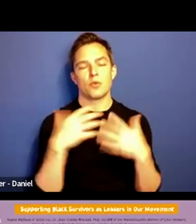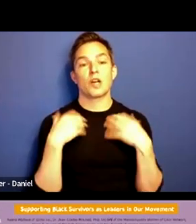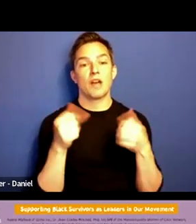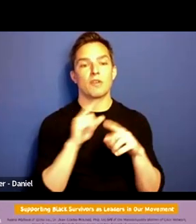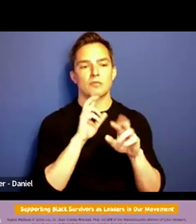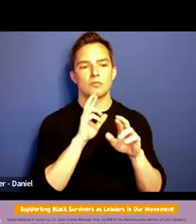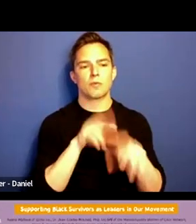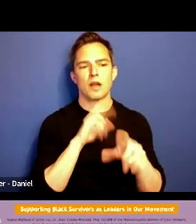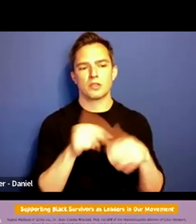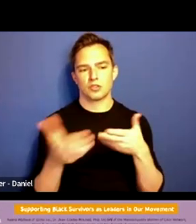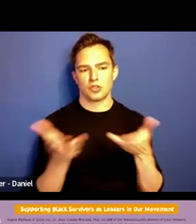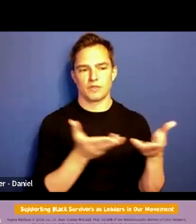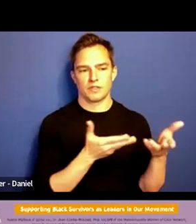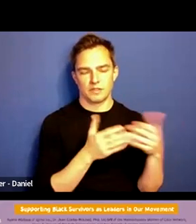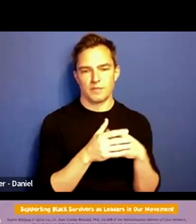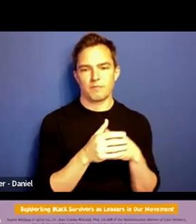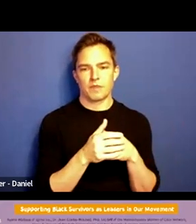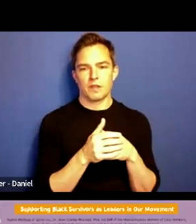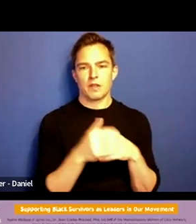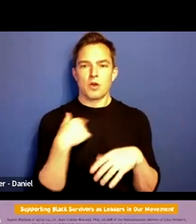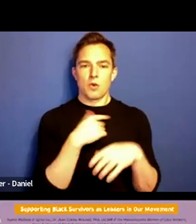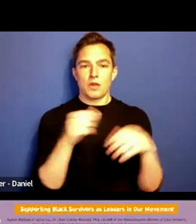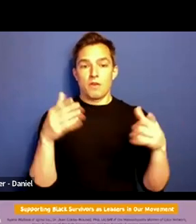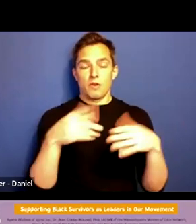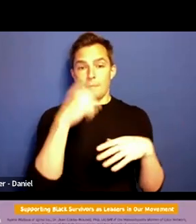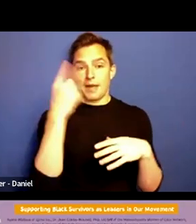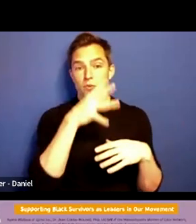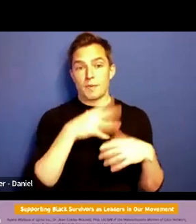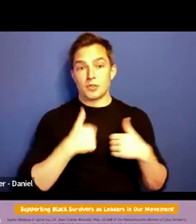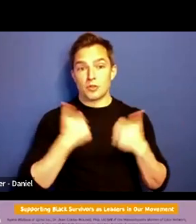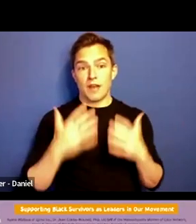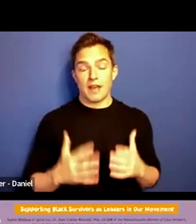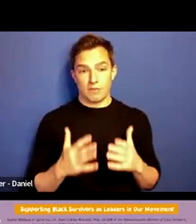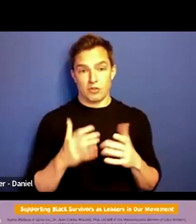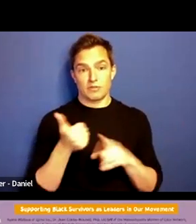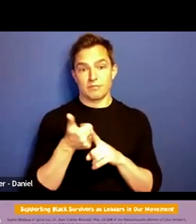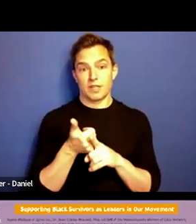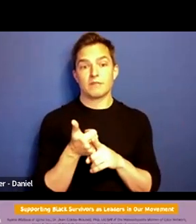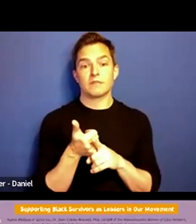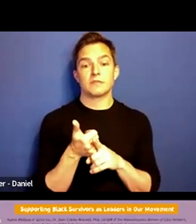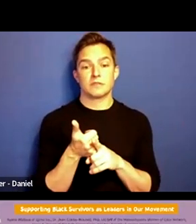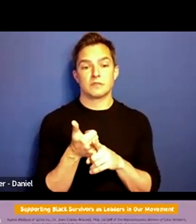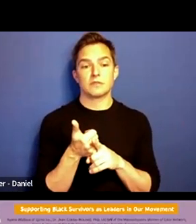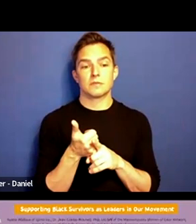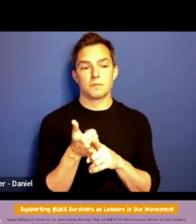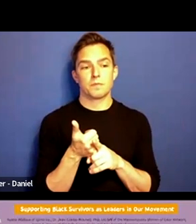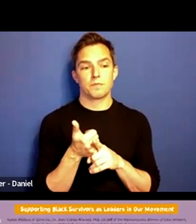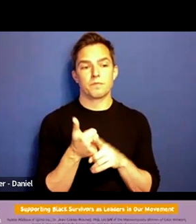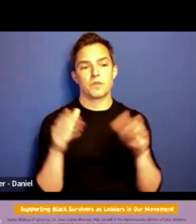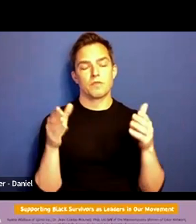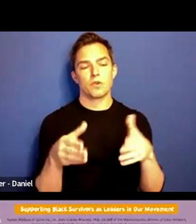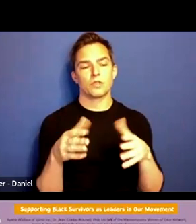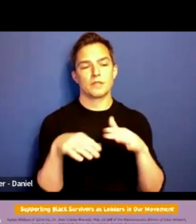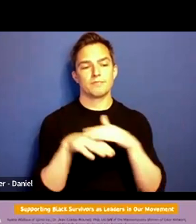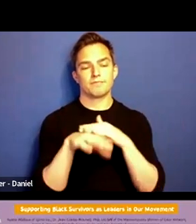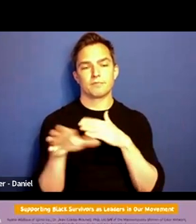that really focused on Black women survivors as themselves, that really focused on, giving services by other Black